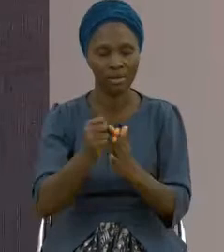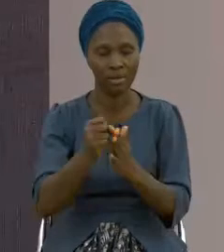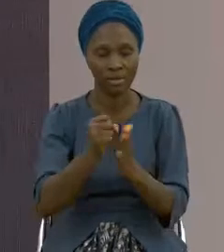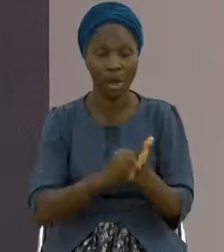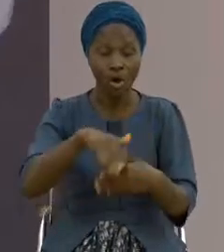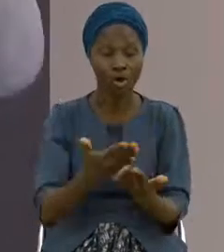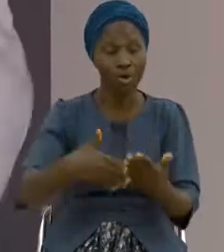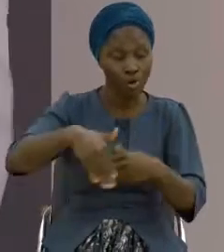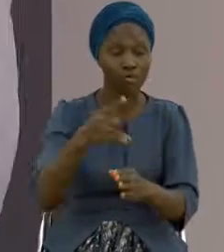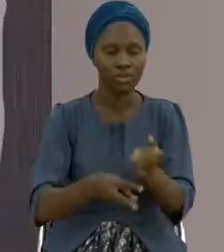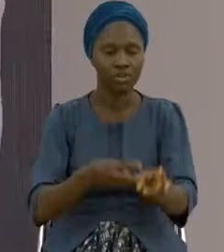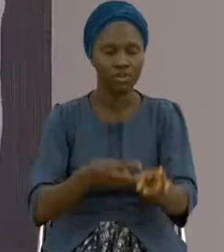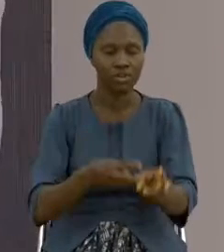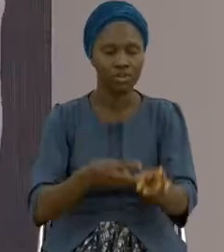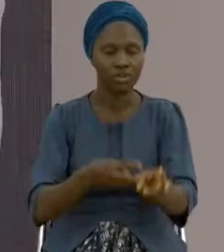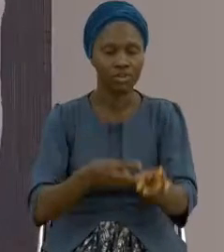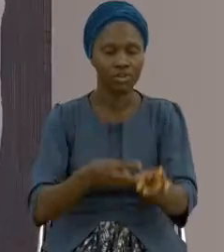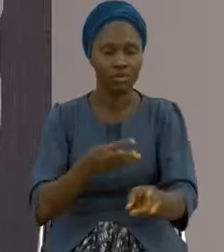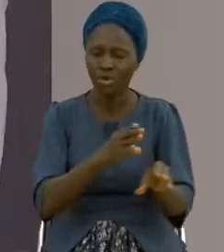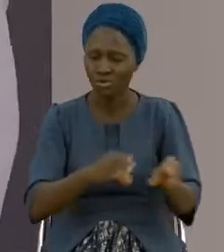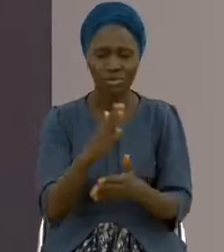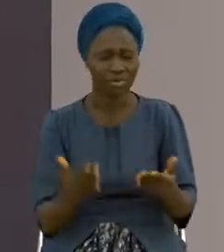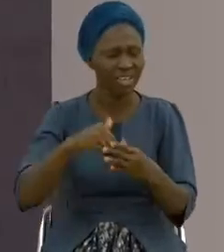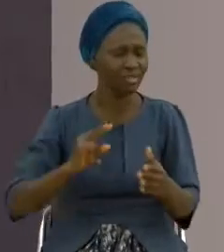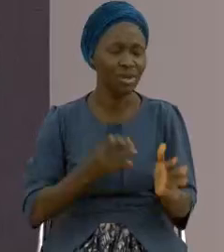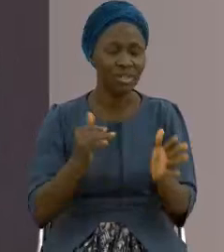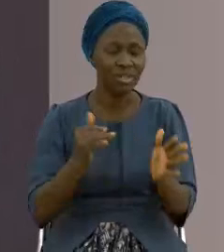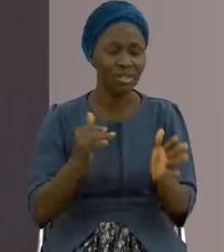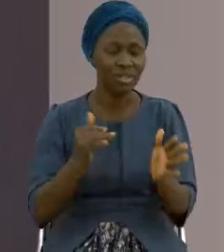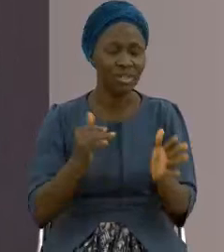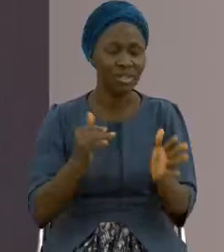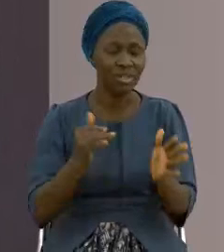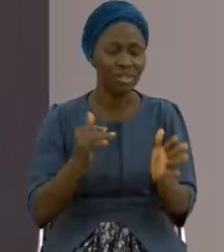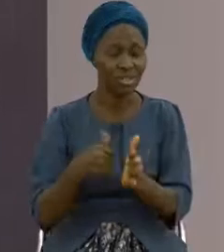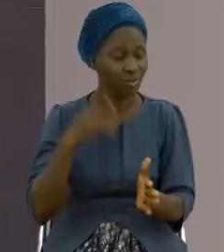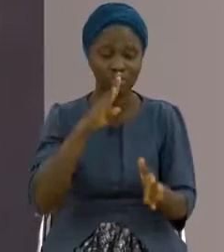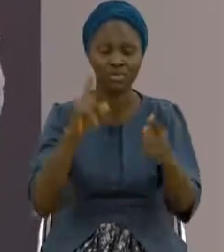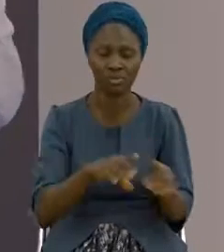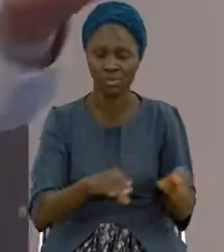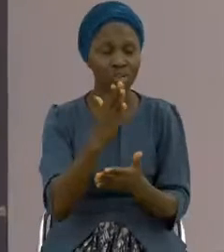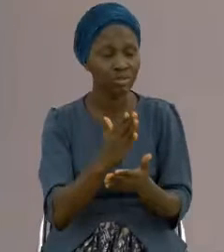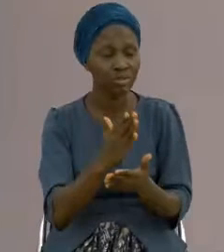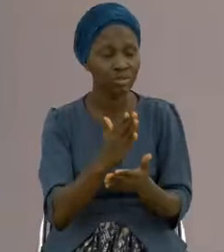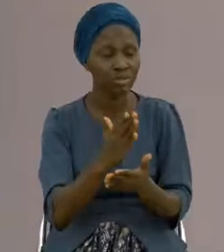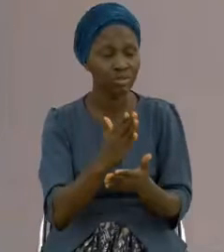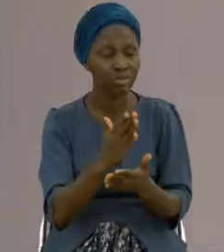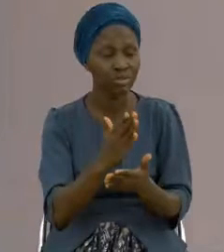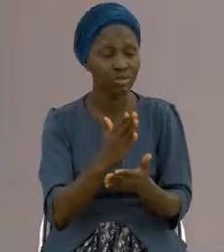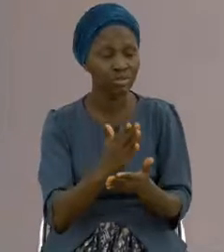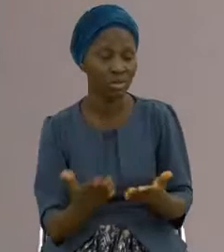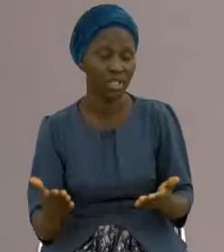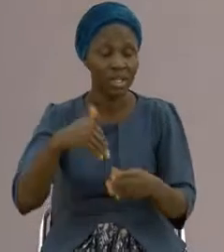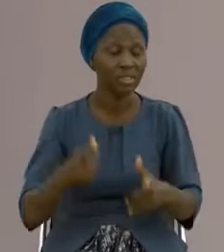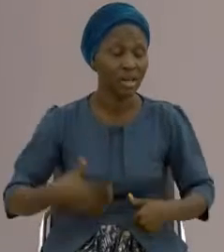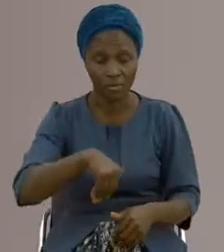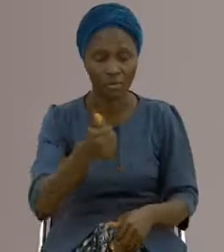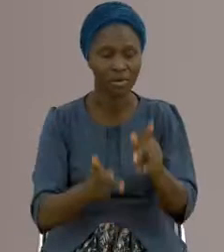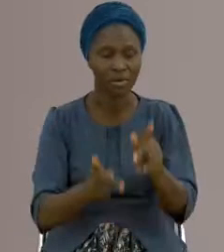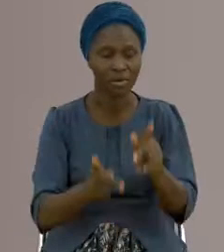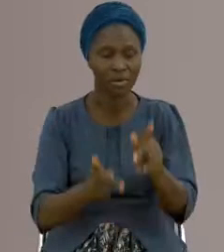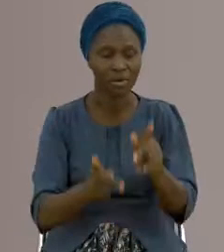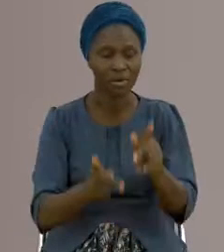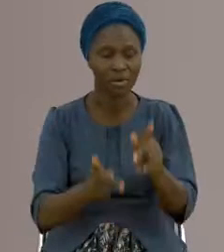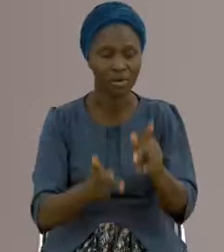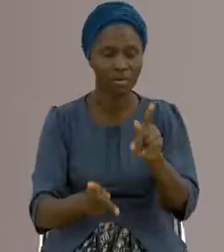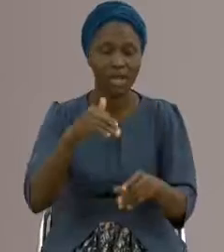that we'll be able to do something in the lives of other people in Jesus' name. We thank